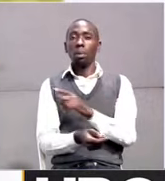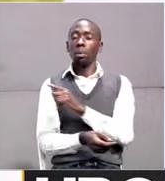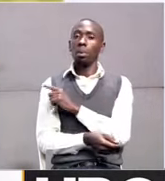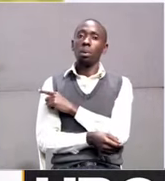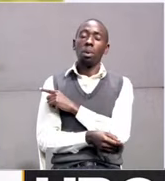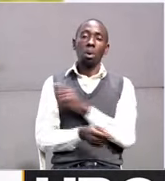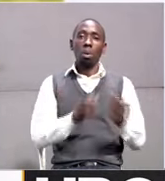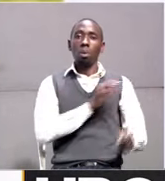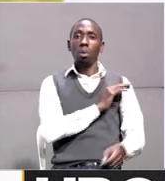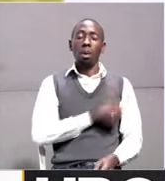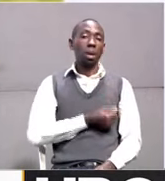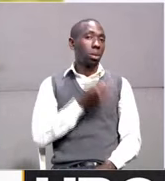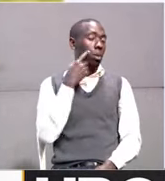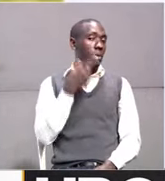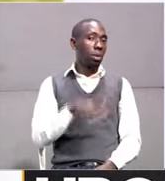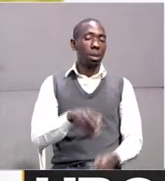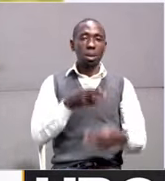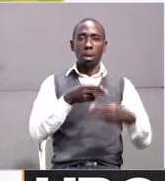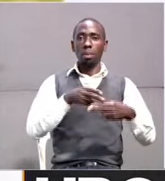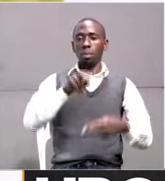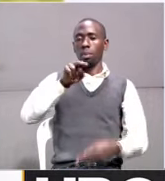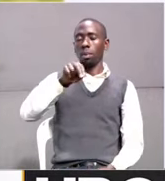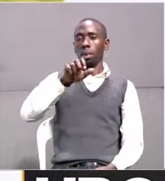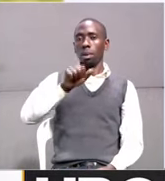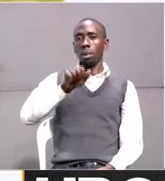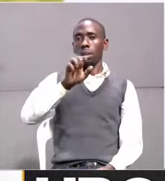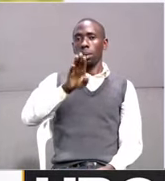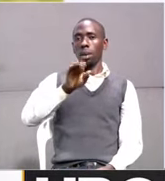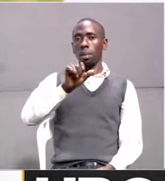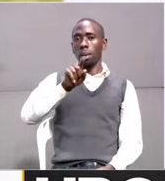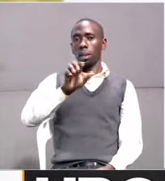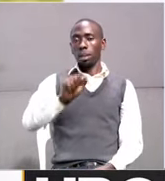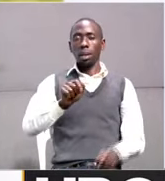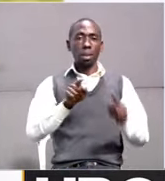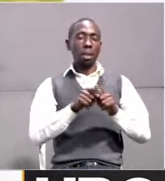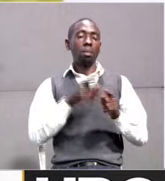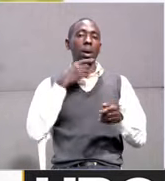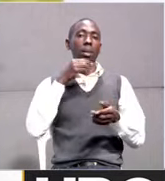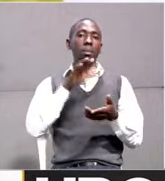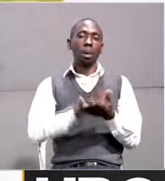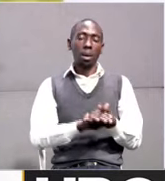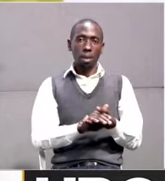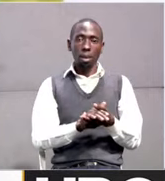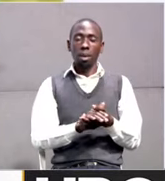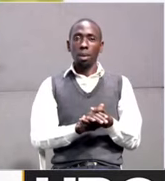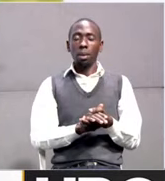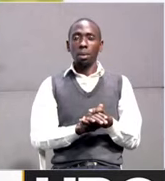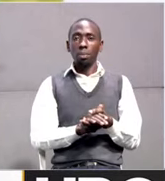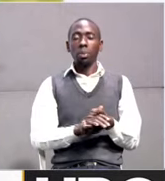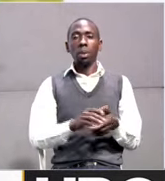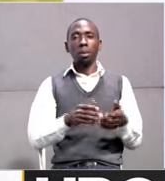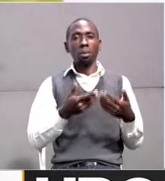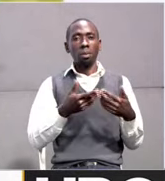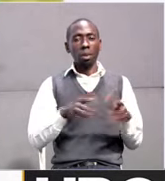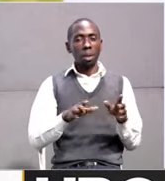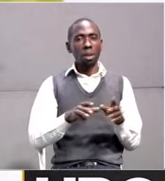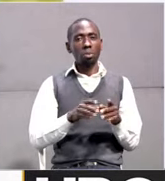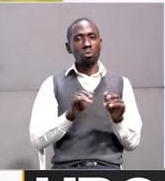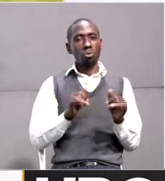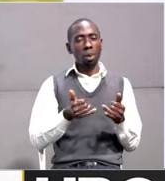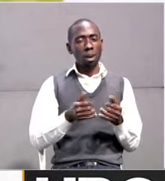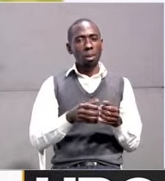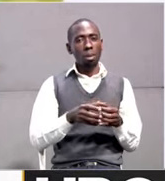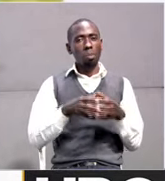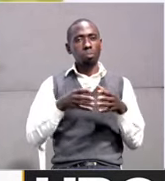Like the woman you saw called Navasa and her husband, who have moved a bit because